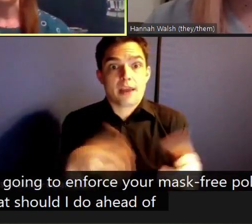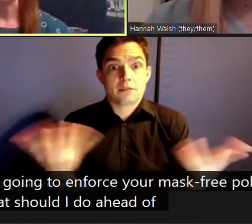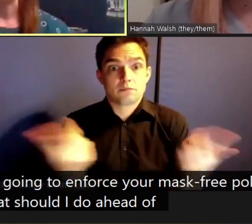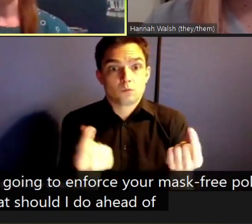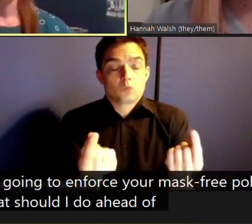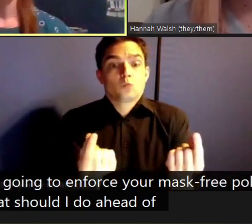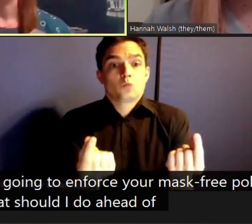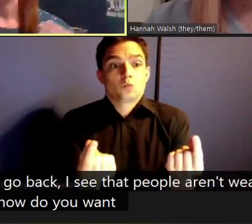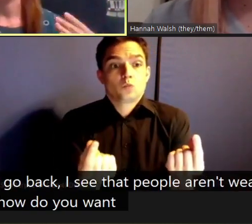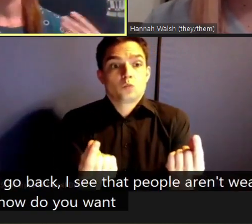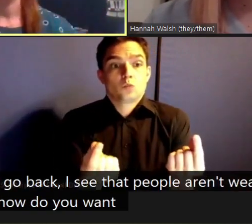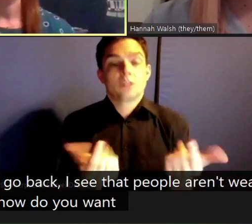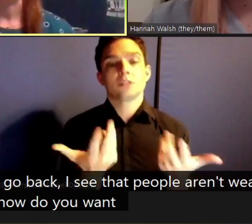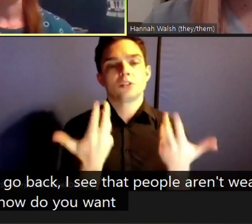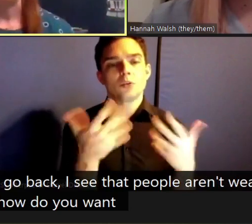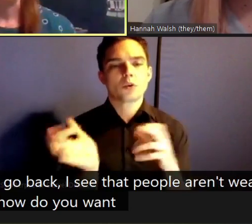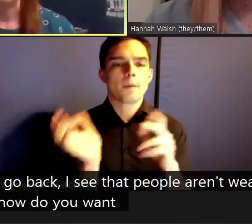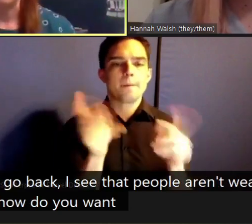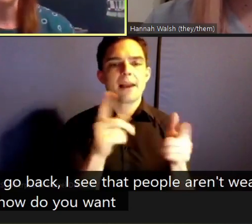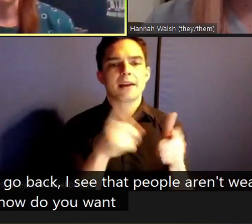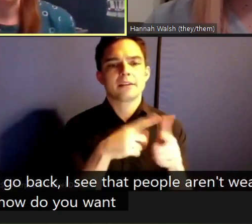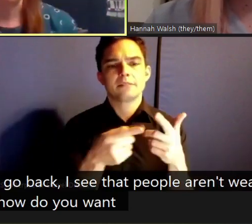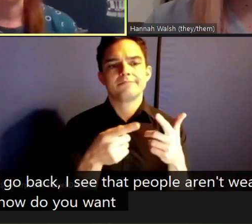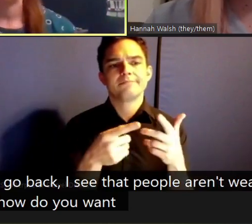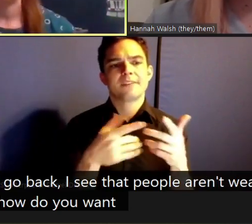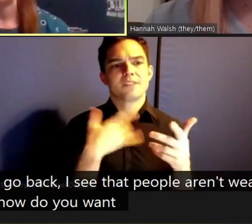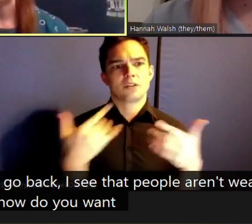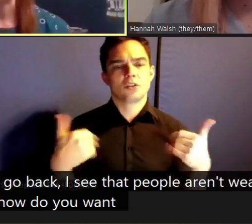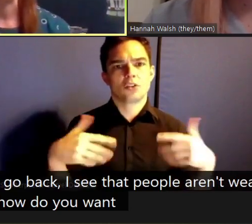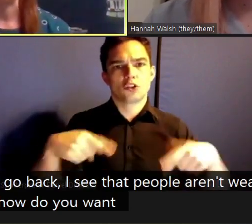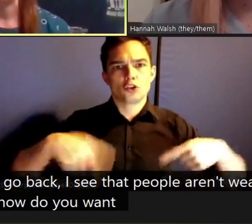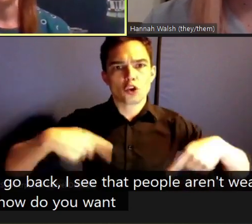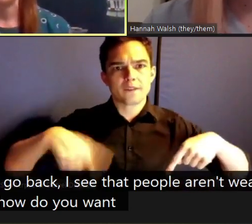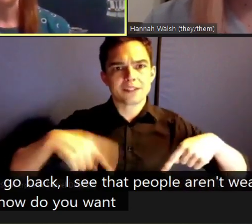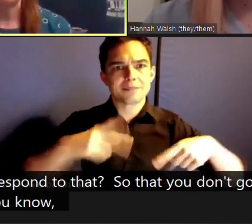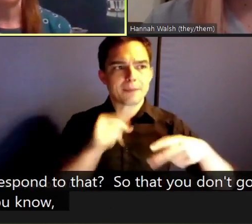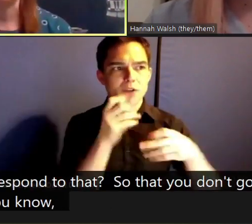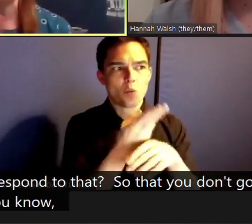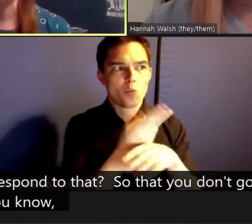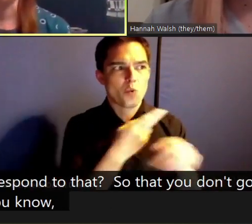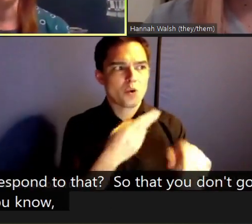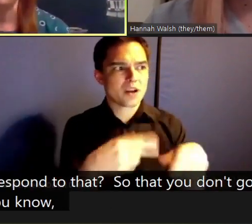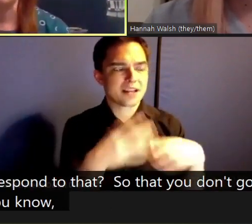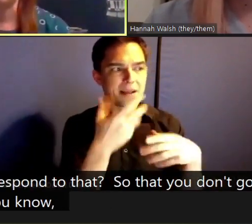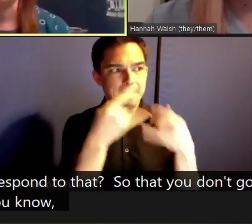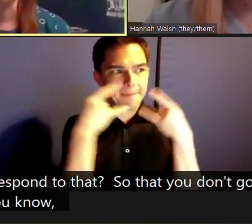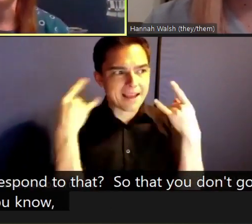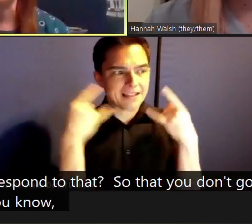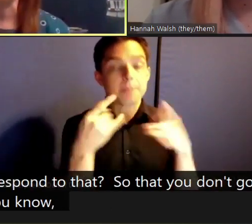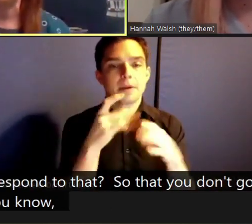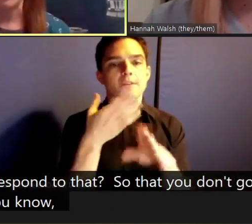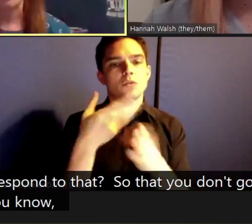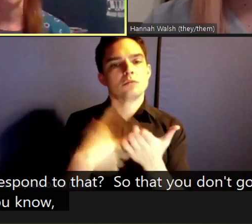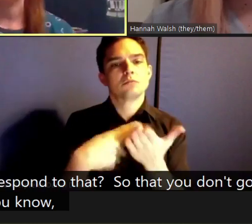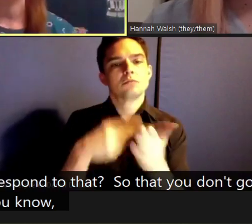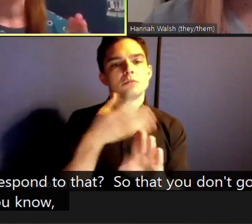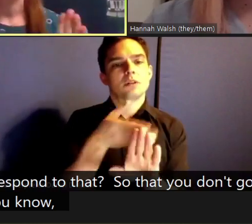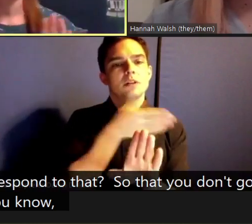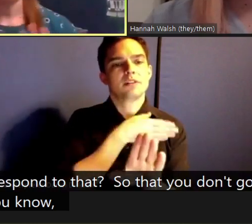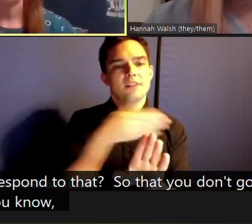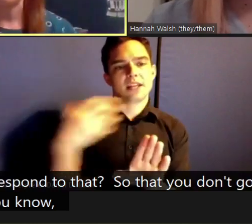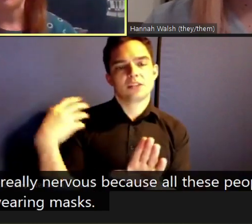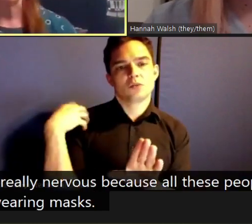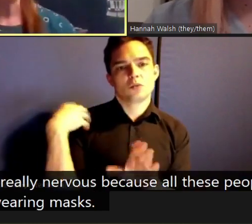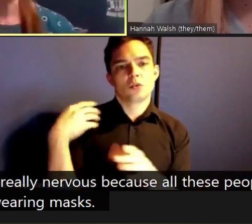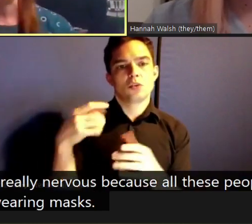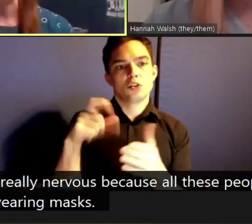go back, start, getting really nervous because all these people aren't wearing masks? But, having that conversation in advance with your employer. Should I document it? Should I